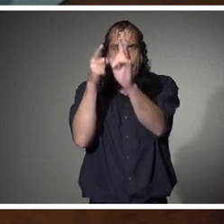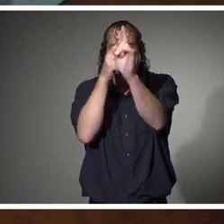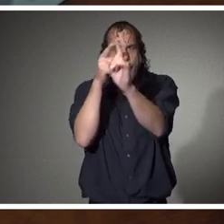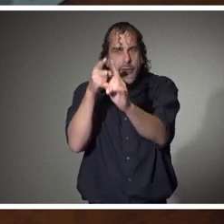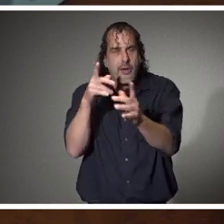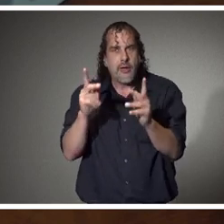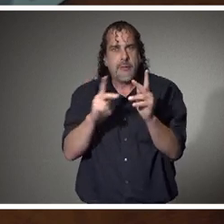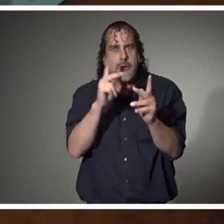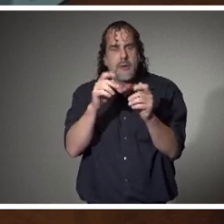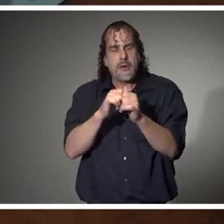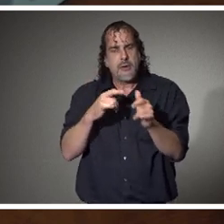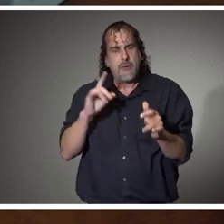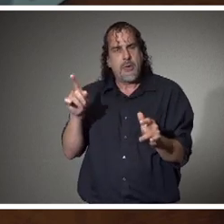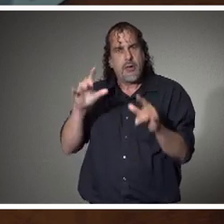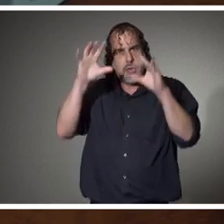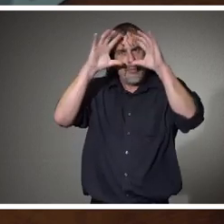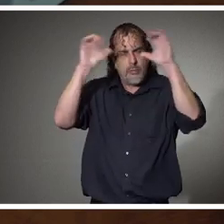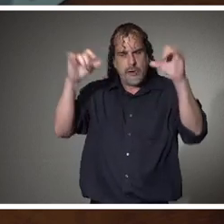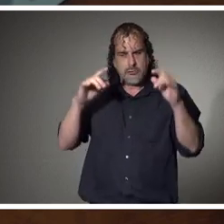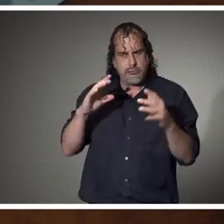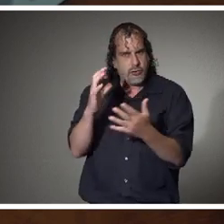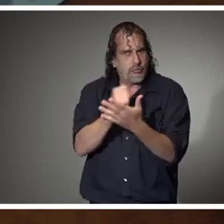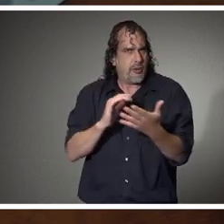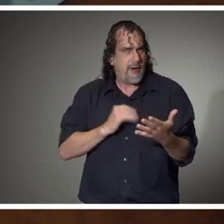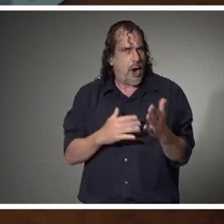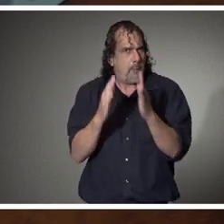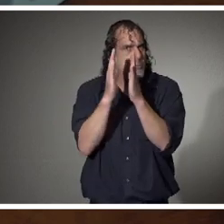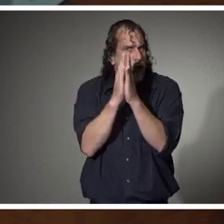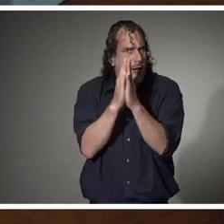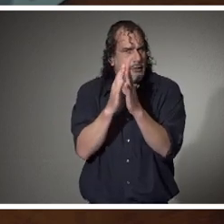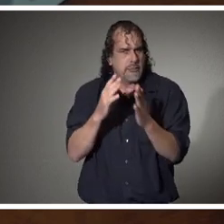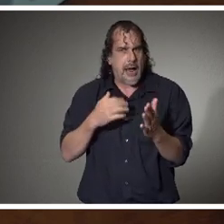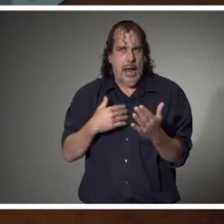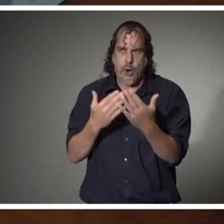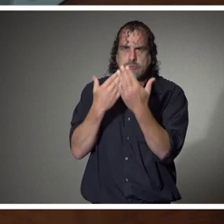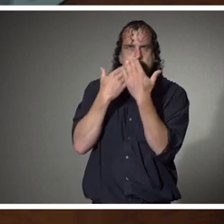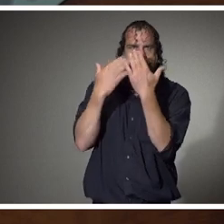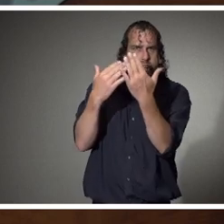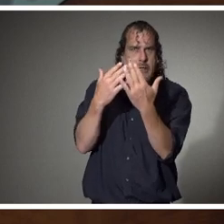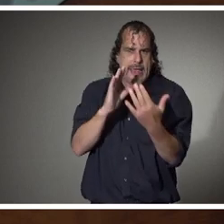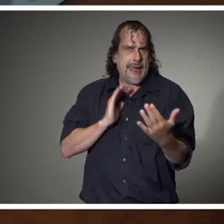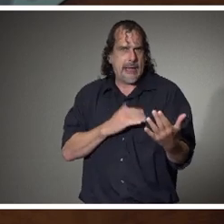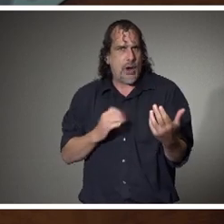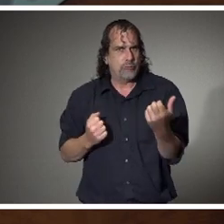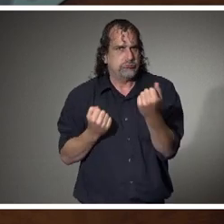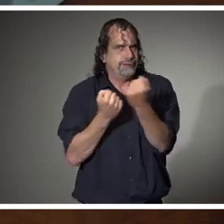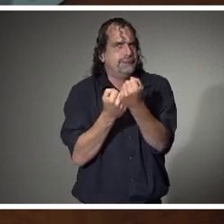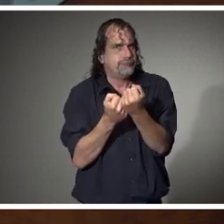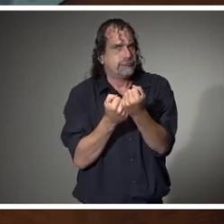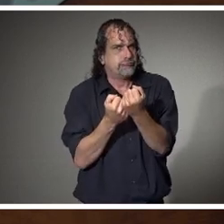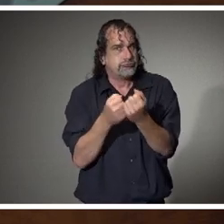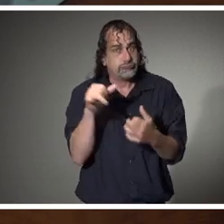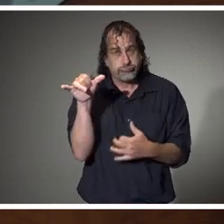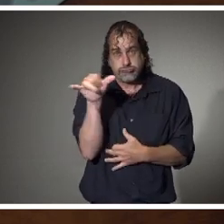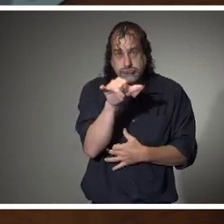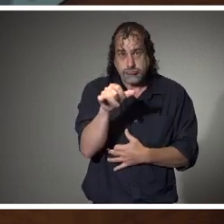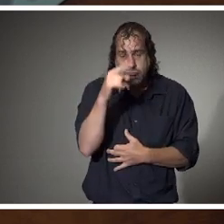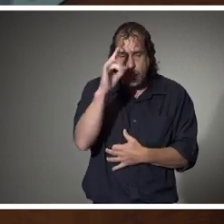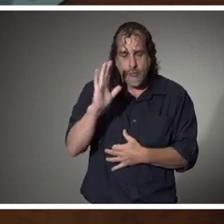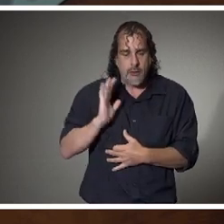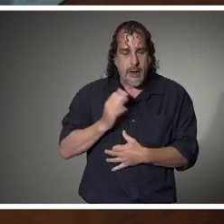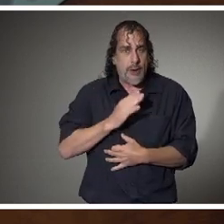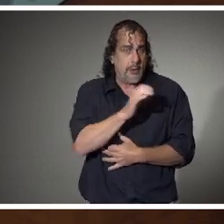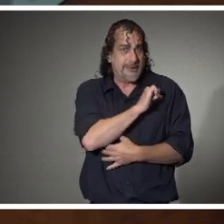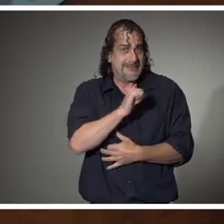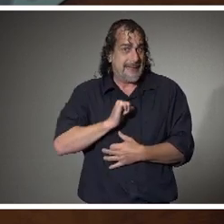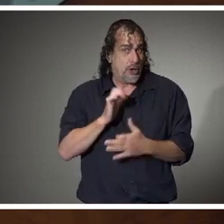President Trump deserves our prayers, our gratitude, and our support. The same is true with our senators.